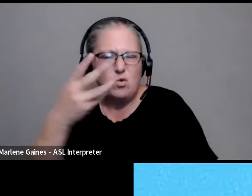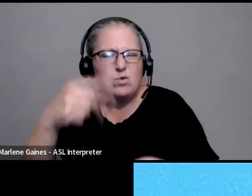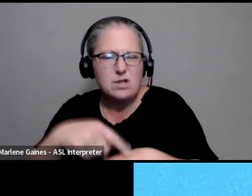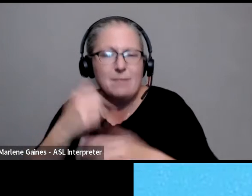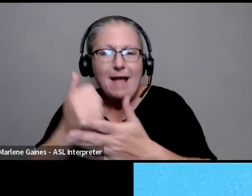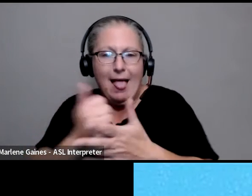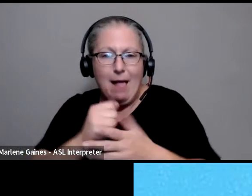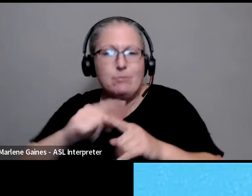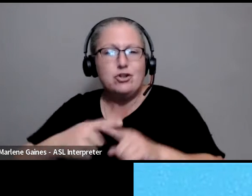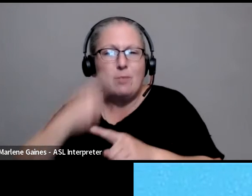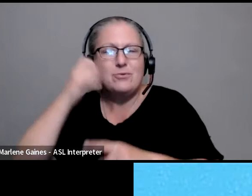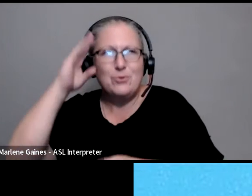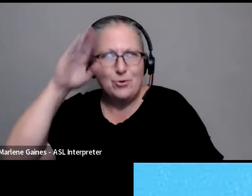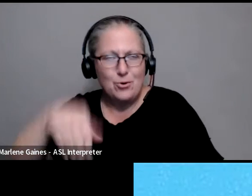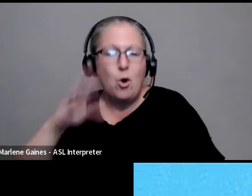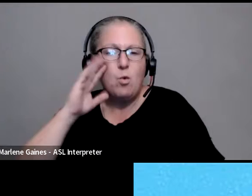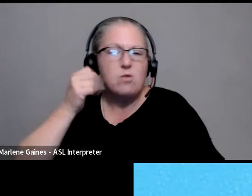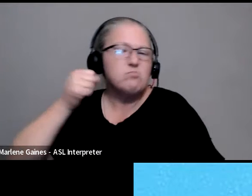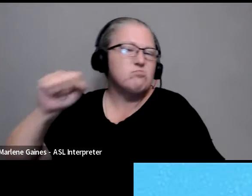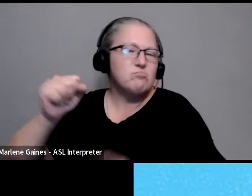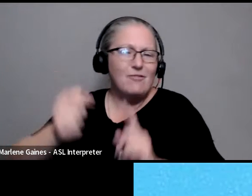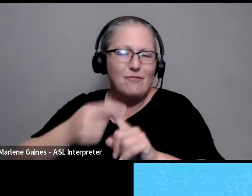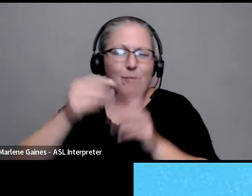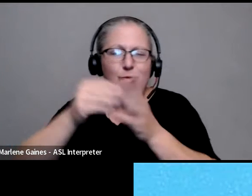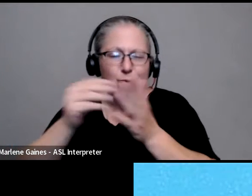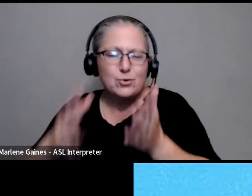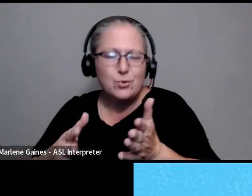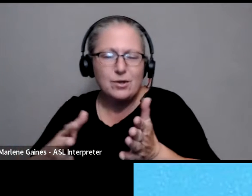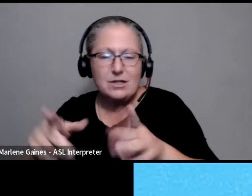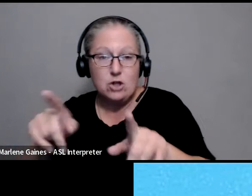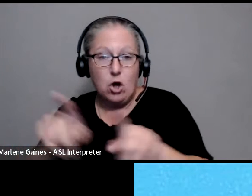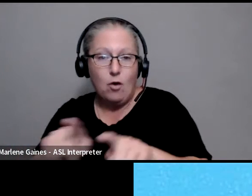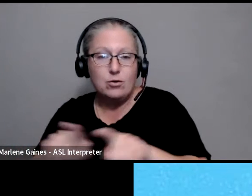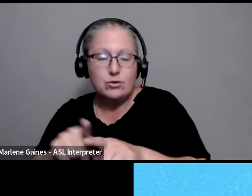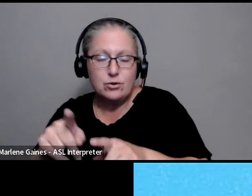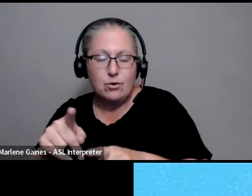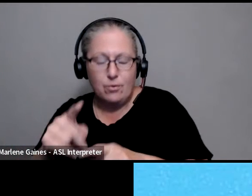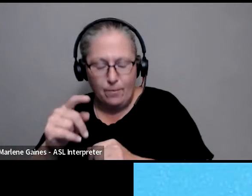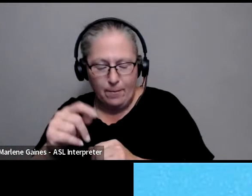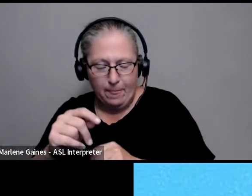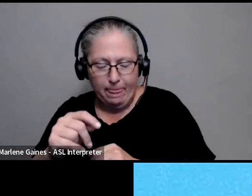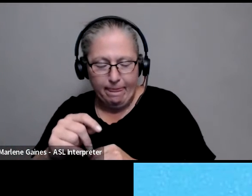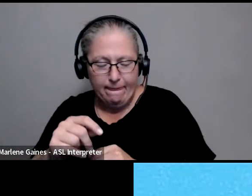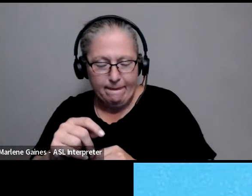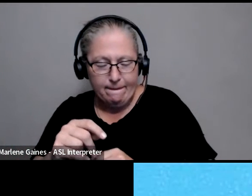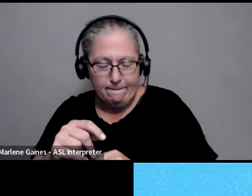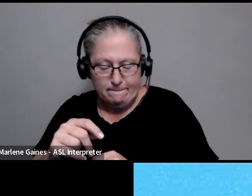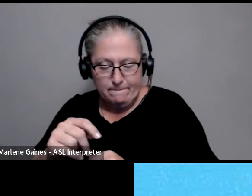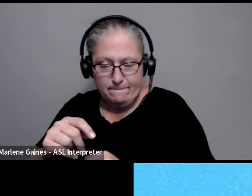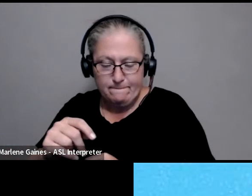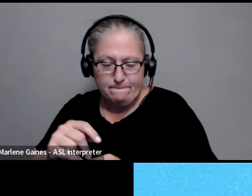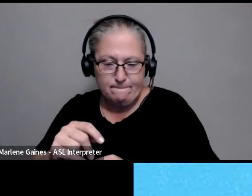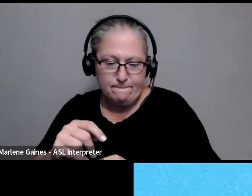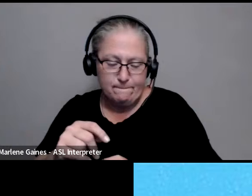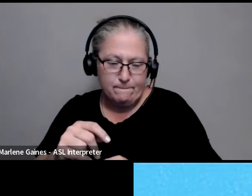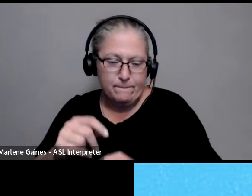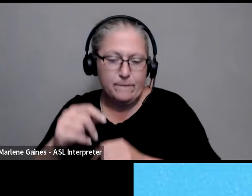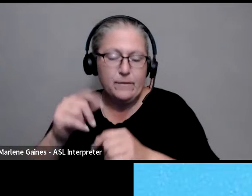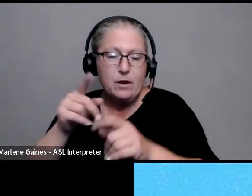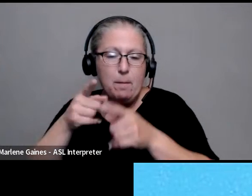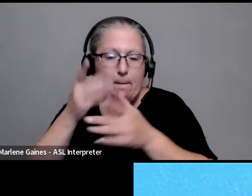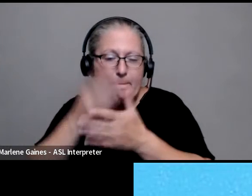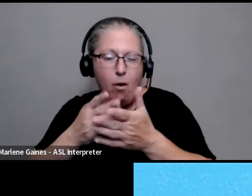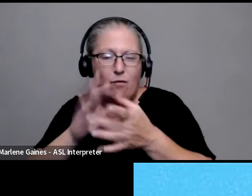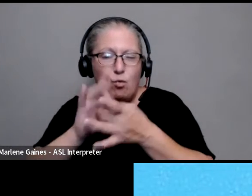be a big resistance from the students. And we also did part of their relationship at the time was helping us have meetings with